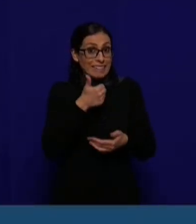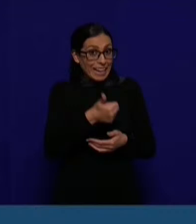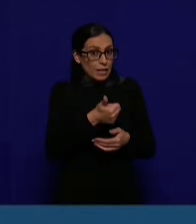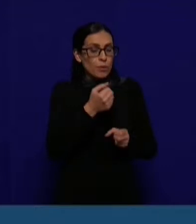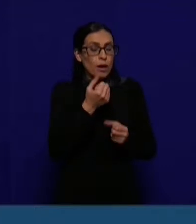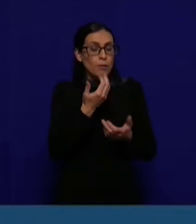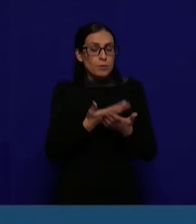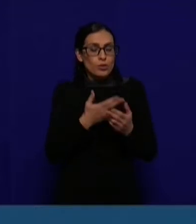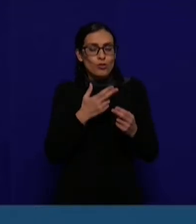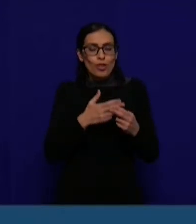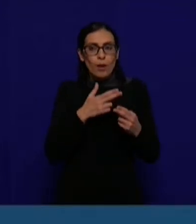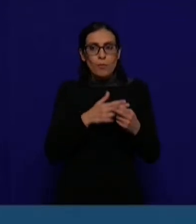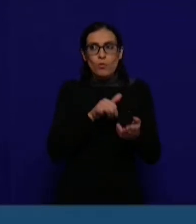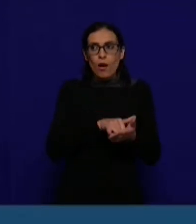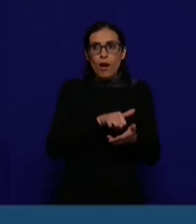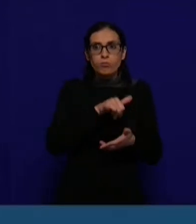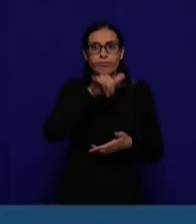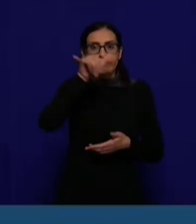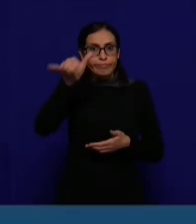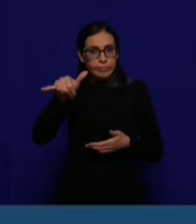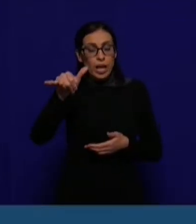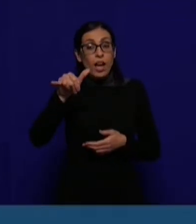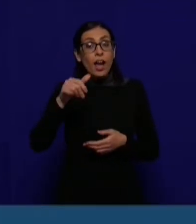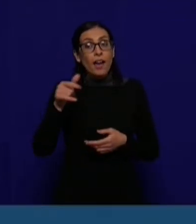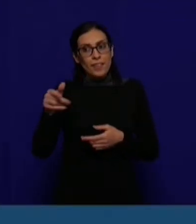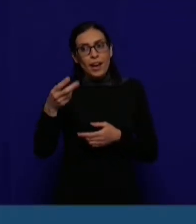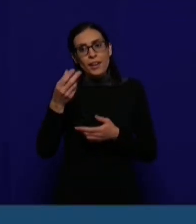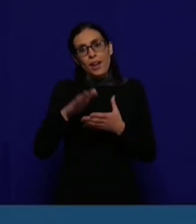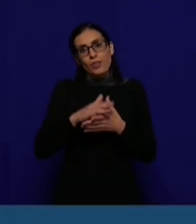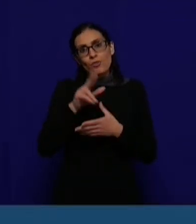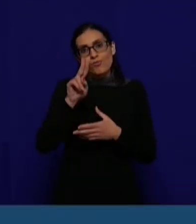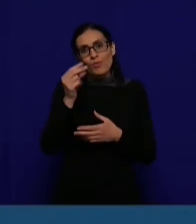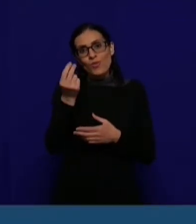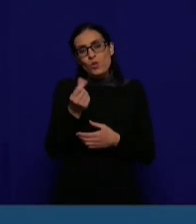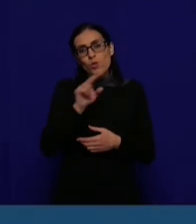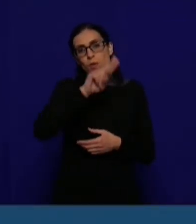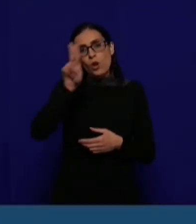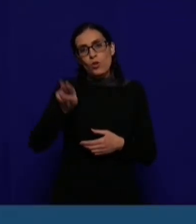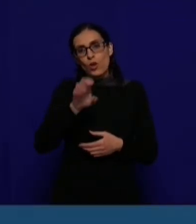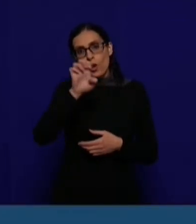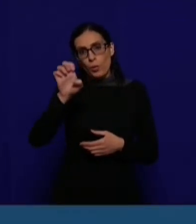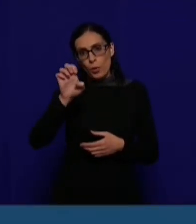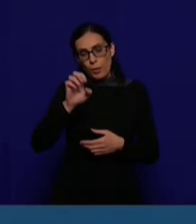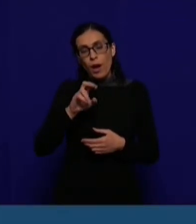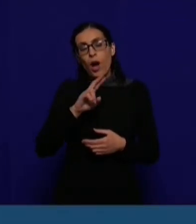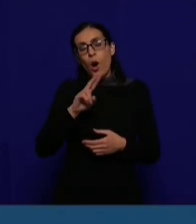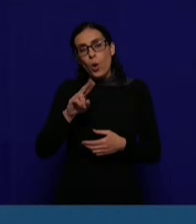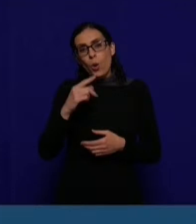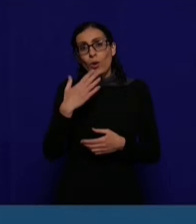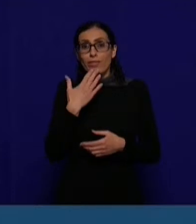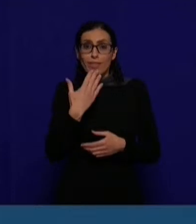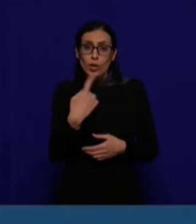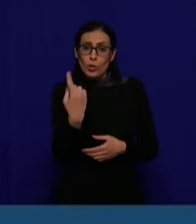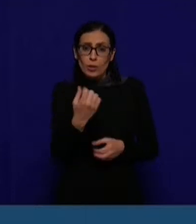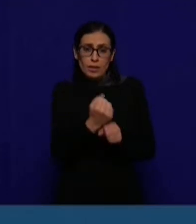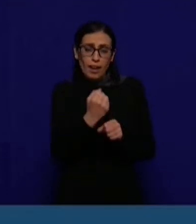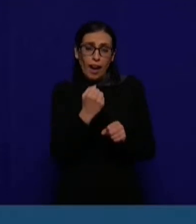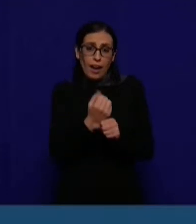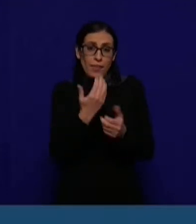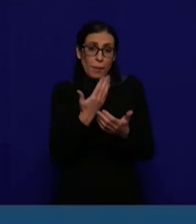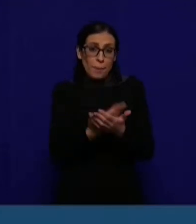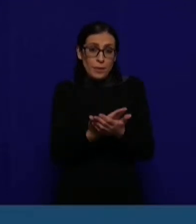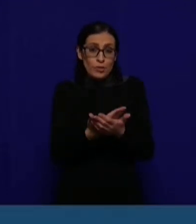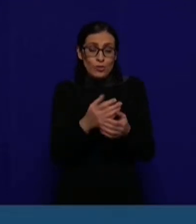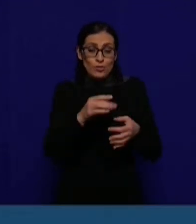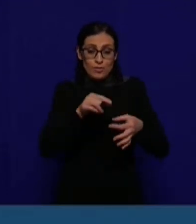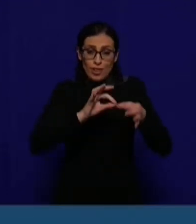possibbli permezz ta' grant li ġiet mill-Unjoni Ewropea. Minna nixtiequ nirringrazzjaw il-kull min ħadem din għax dan huwa mod ieħor